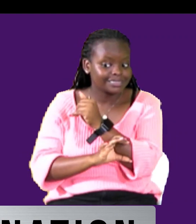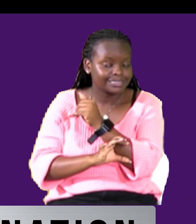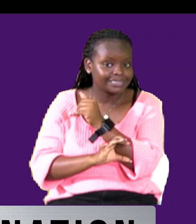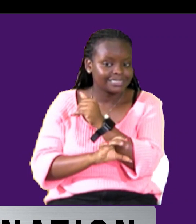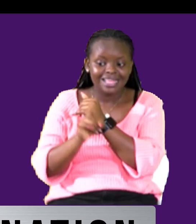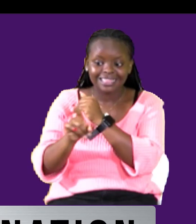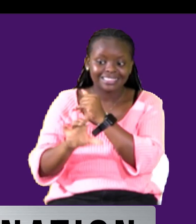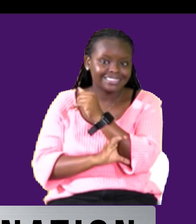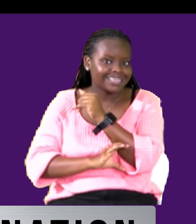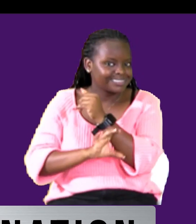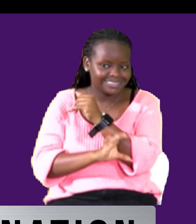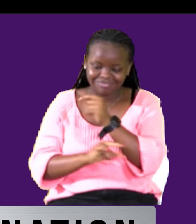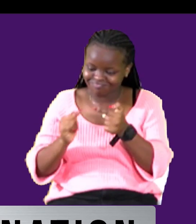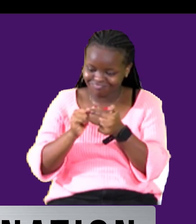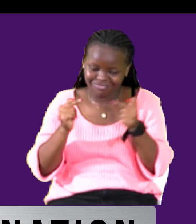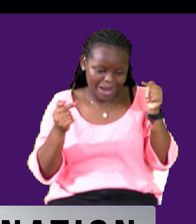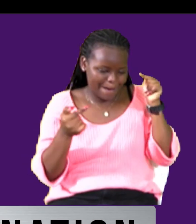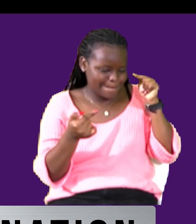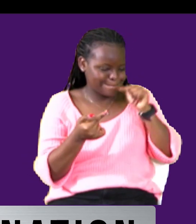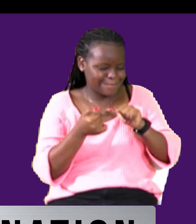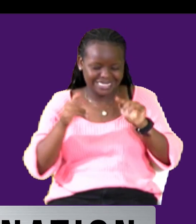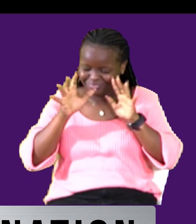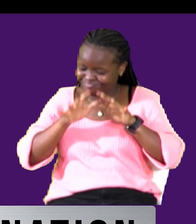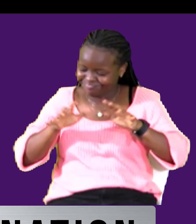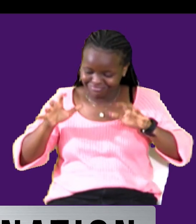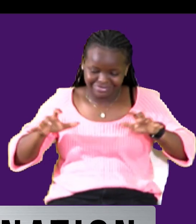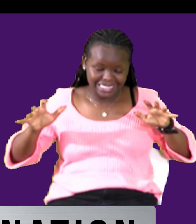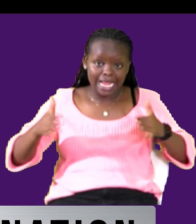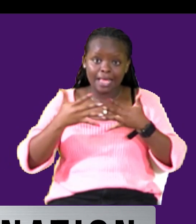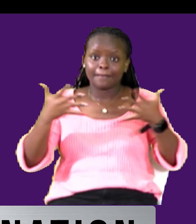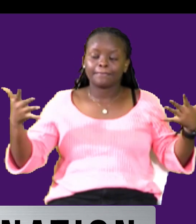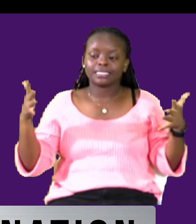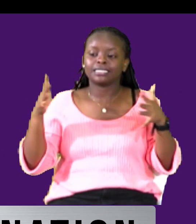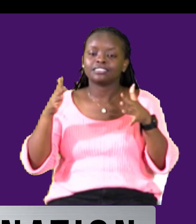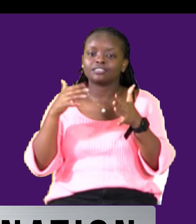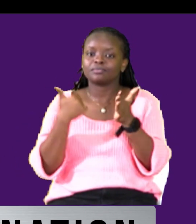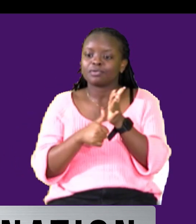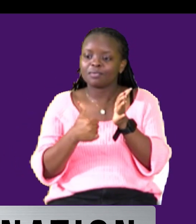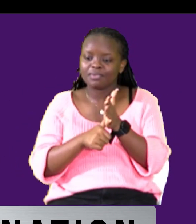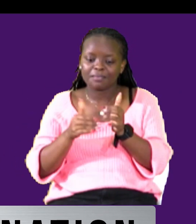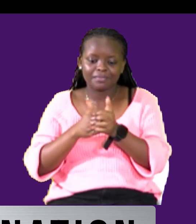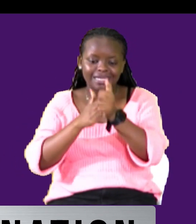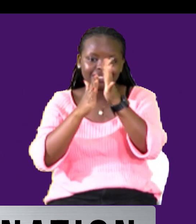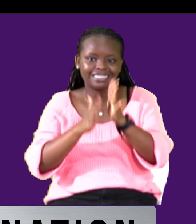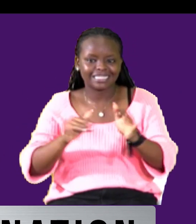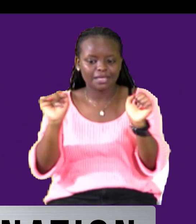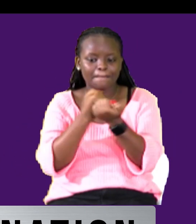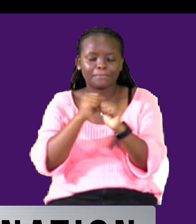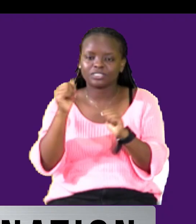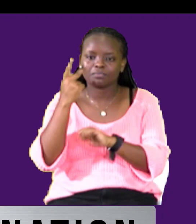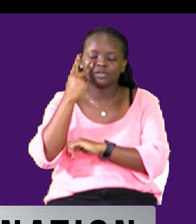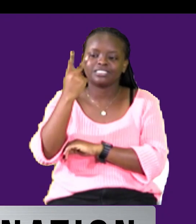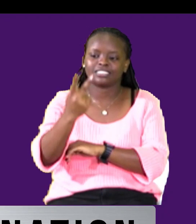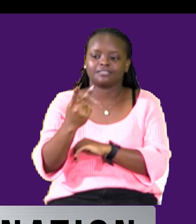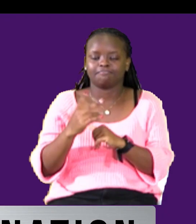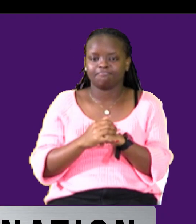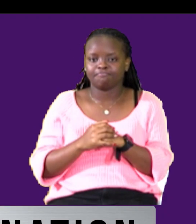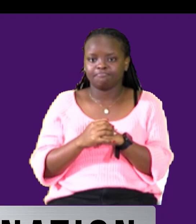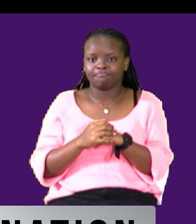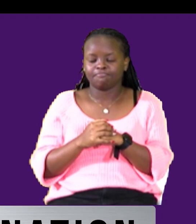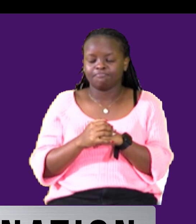is bleeding. Right. And the biggest problem that we have are the leaders cannot see that the country is bleeding.